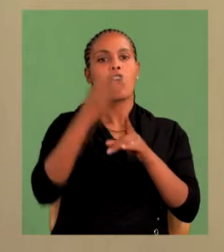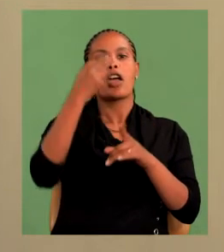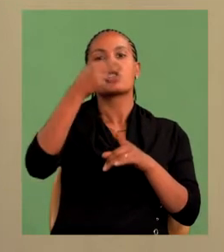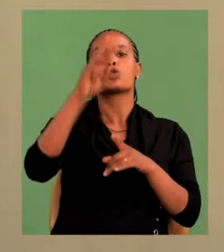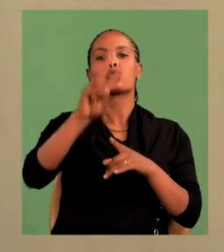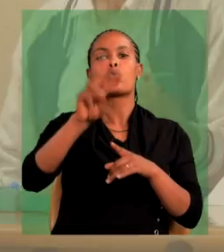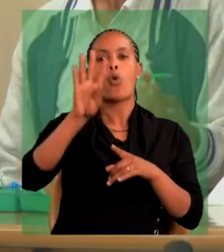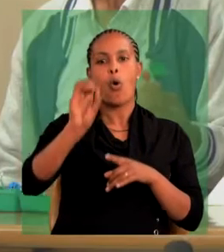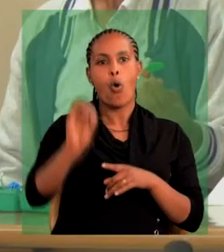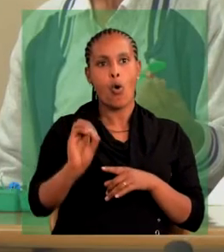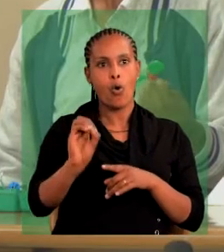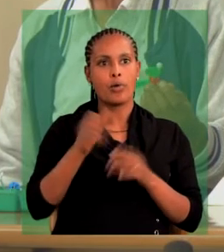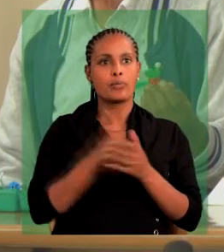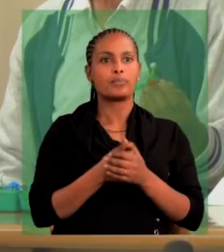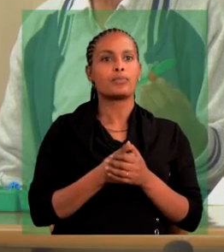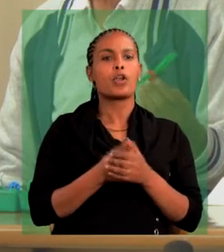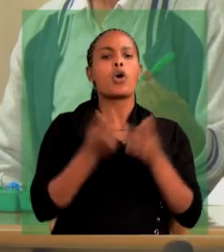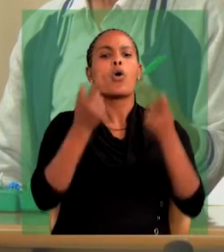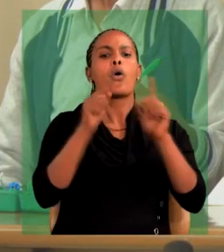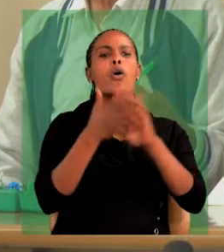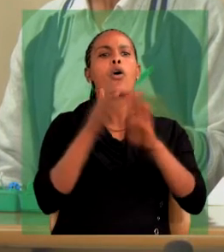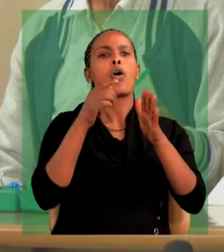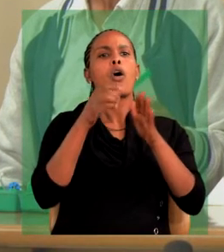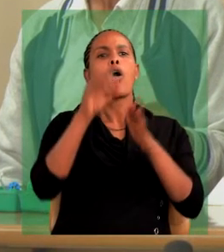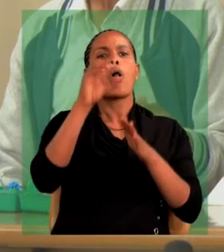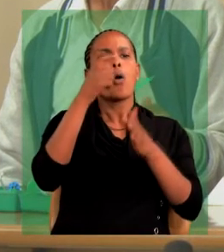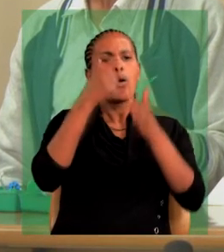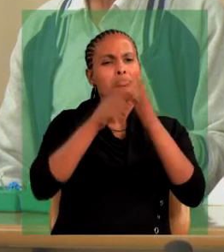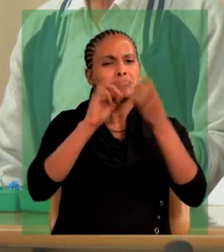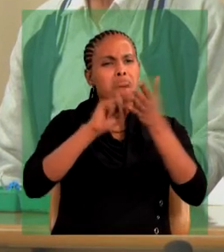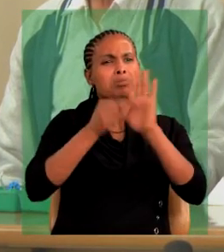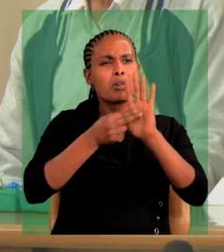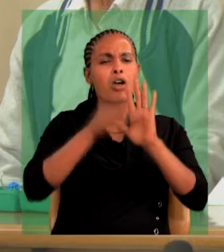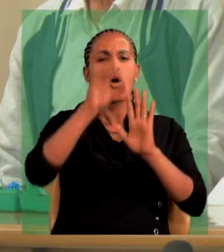H2O. What do we mean by octet?